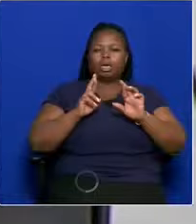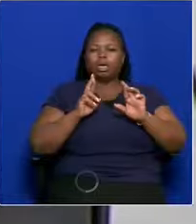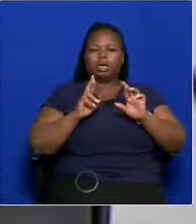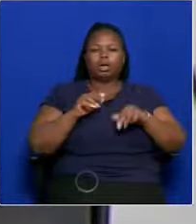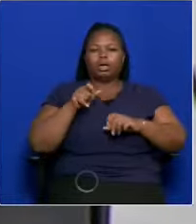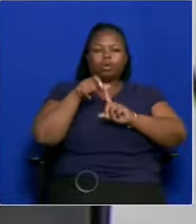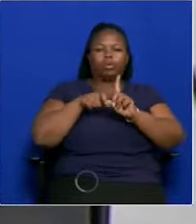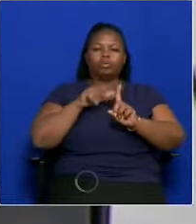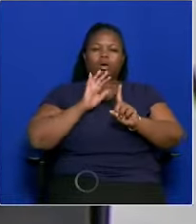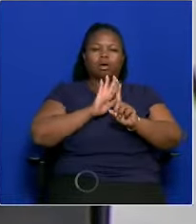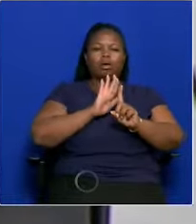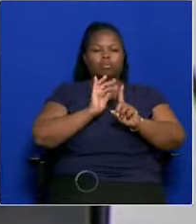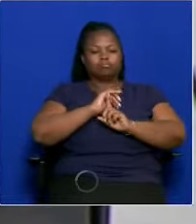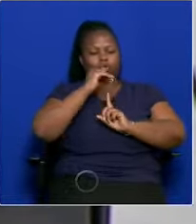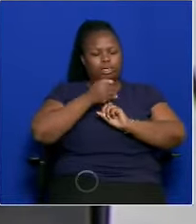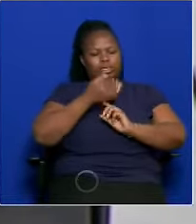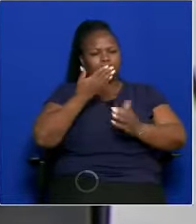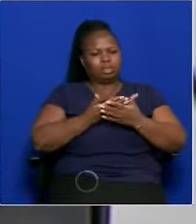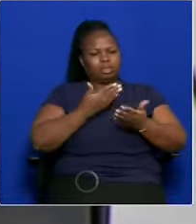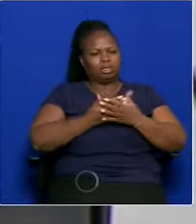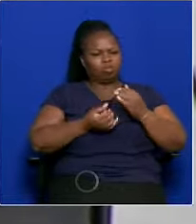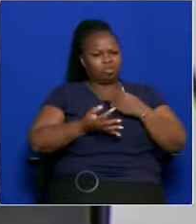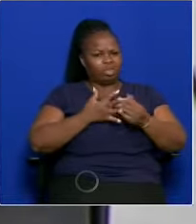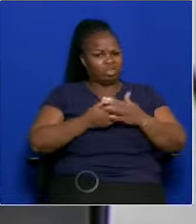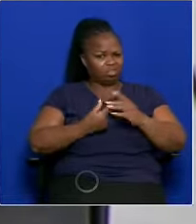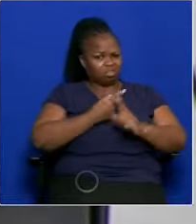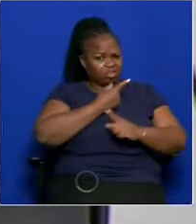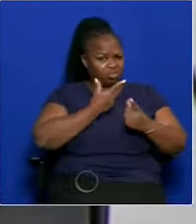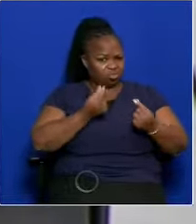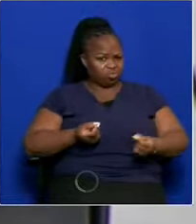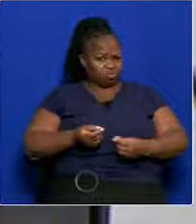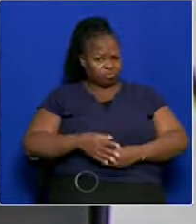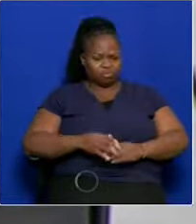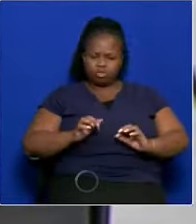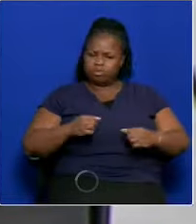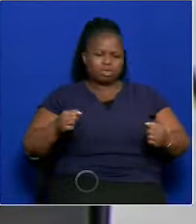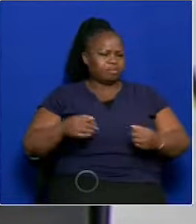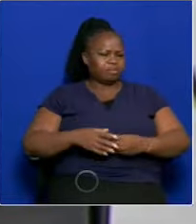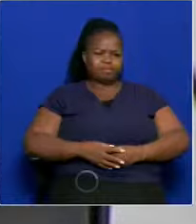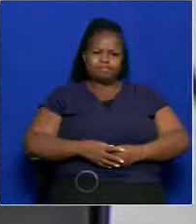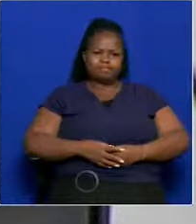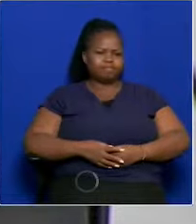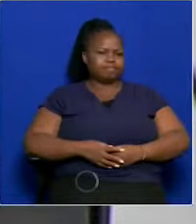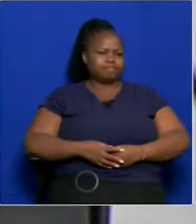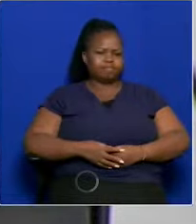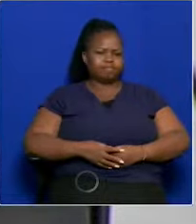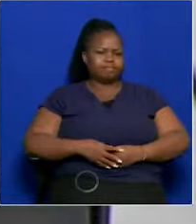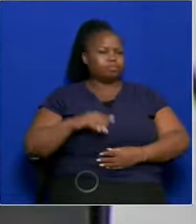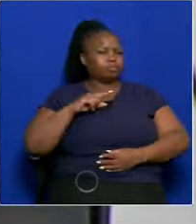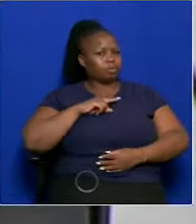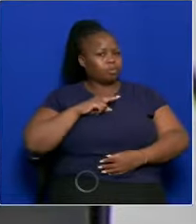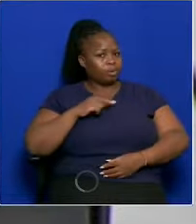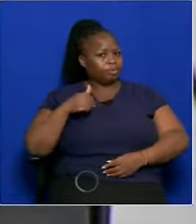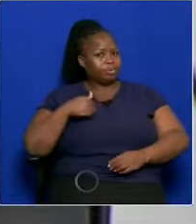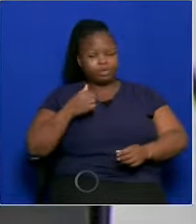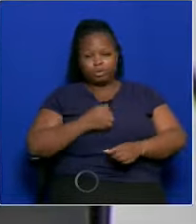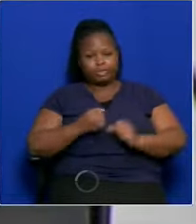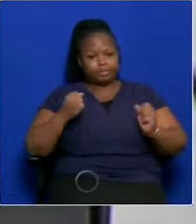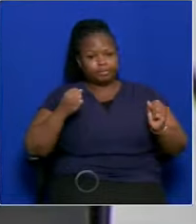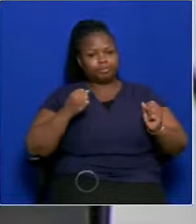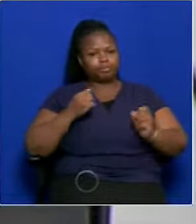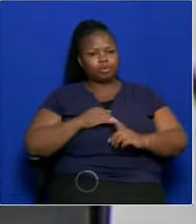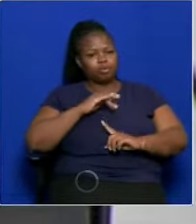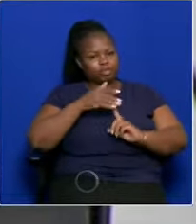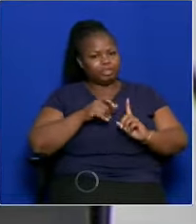from any wrongdoing. It can't. It can't be like that, because I will never protect anybody from